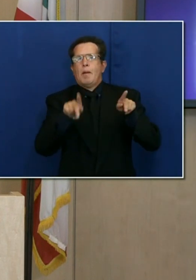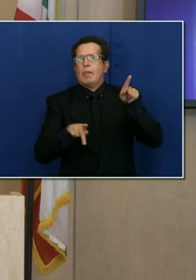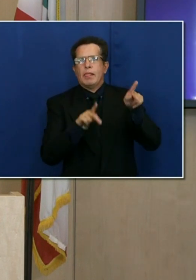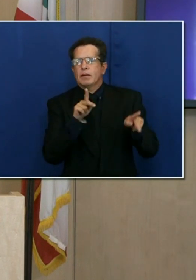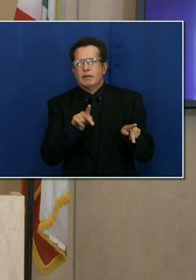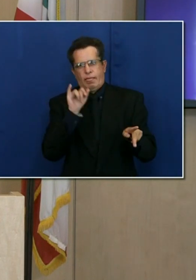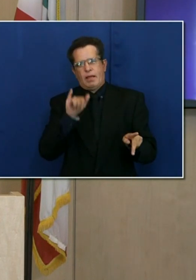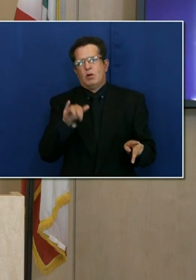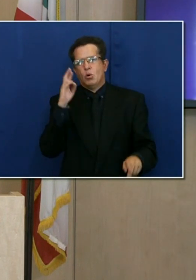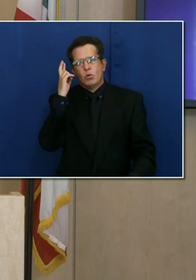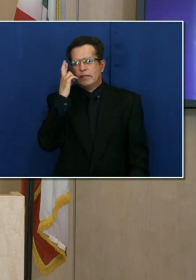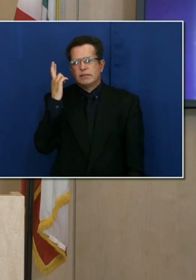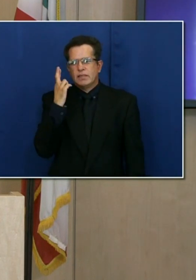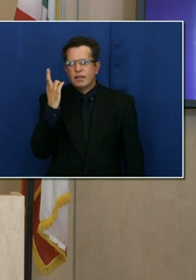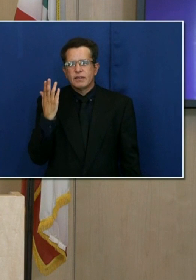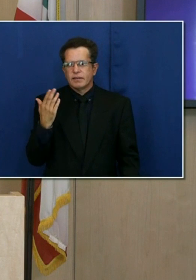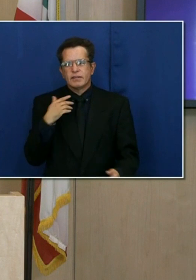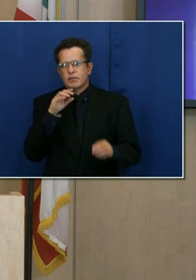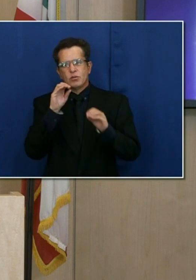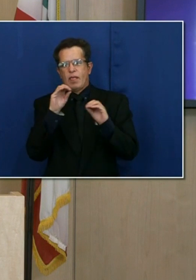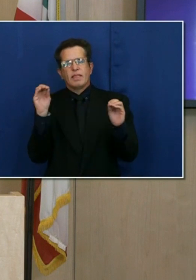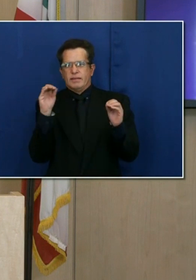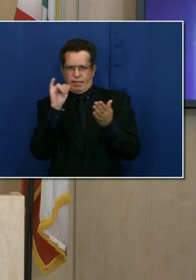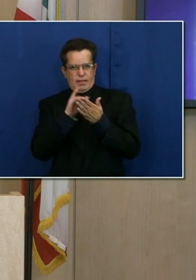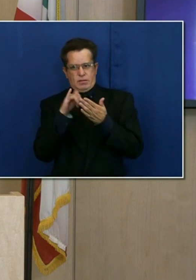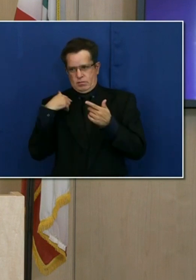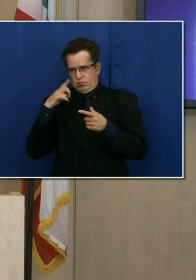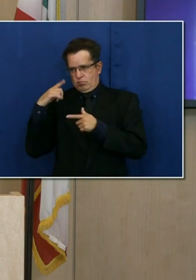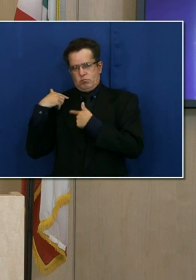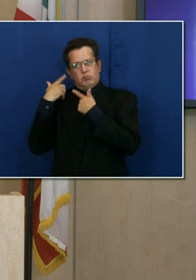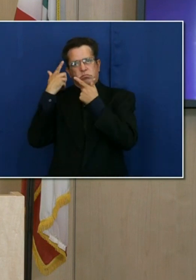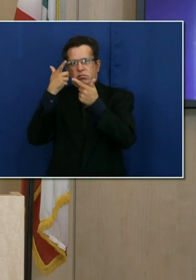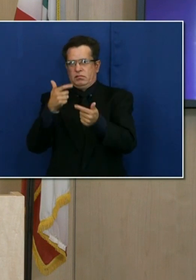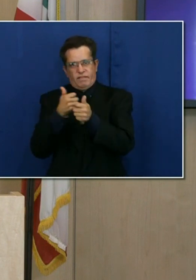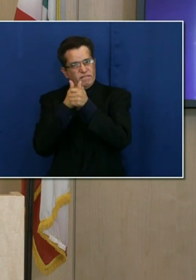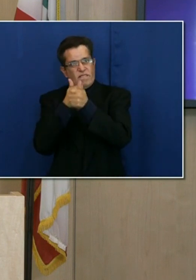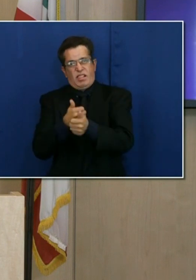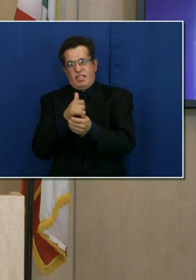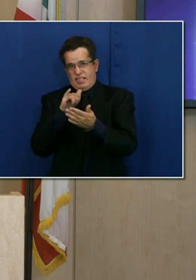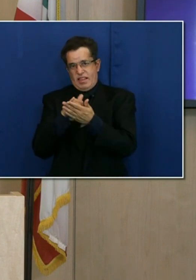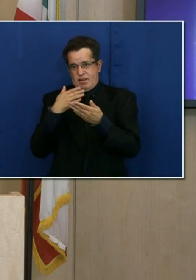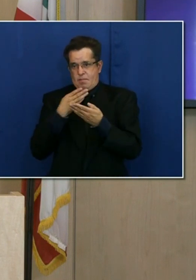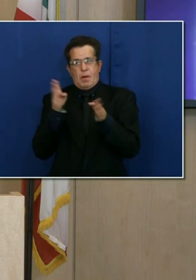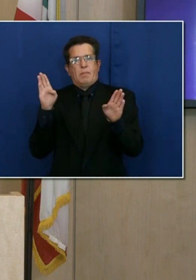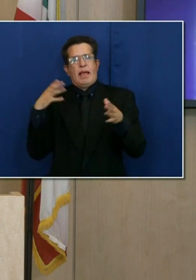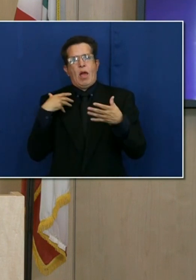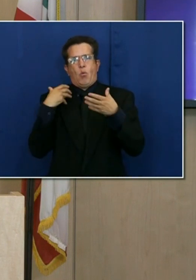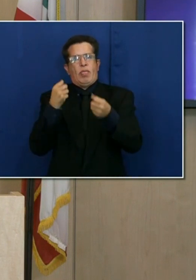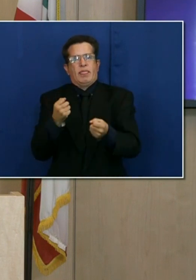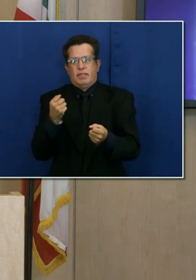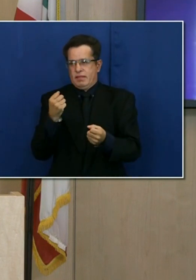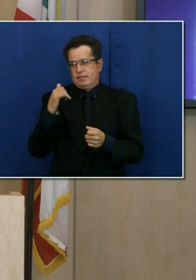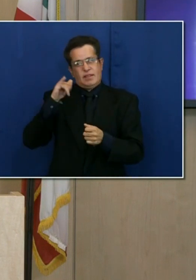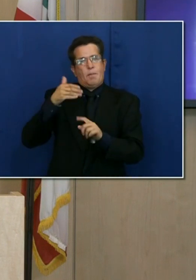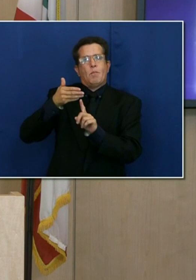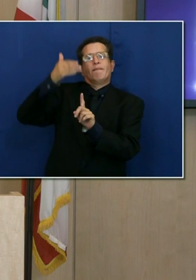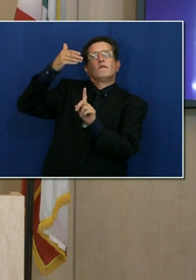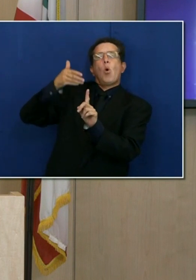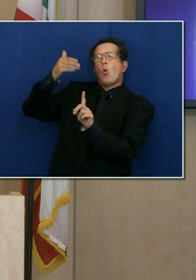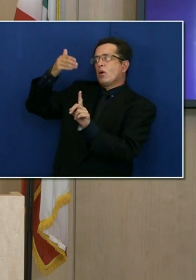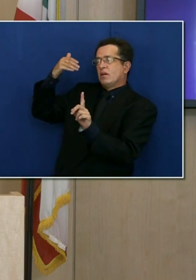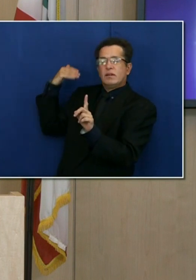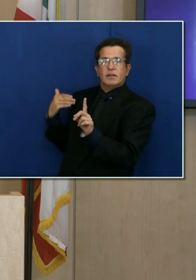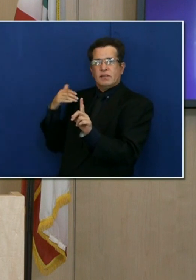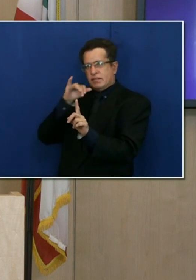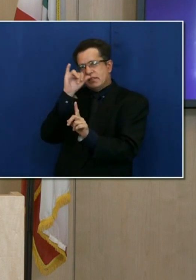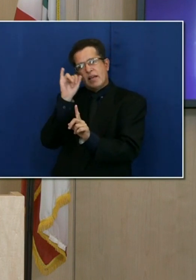And that's how we have operated in public health well before the